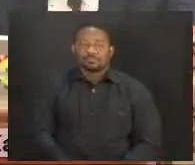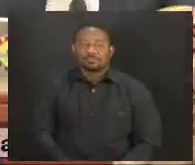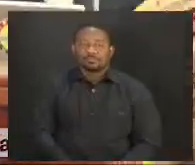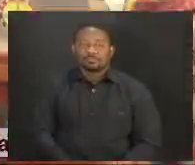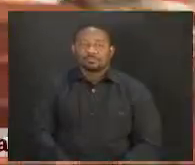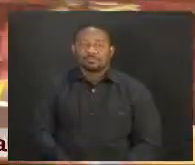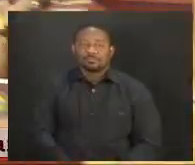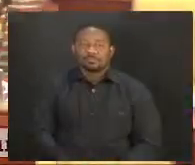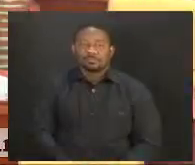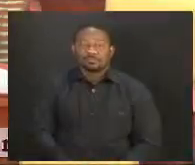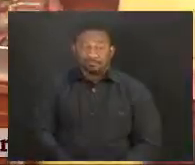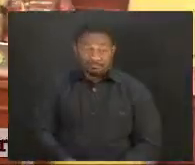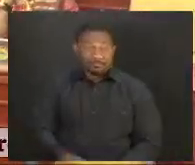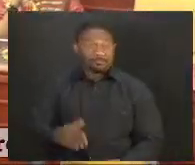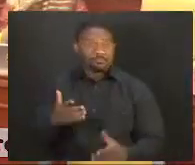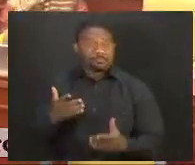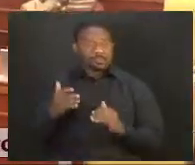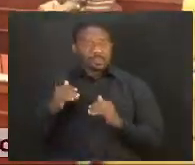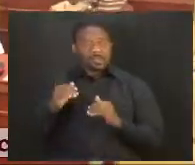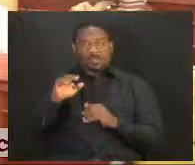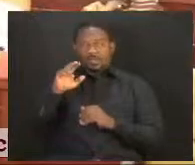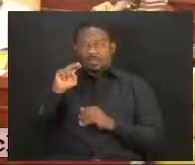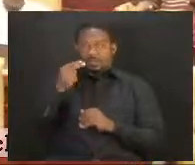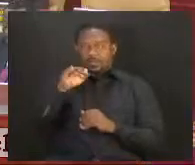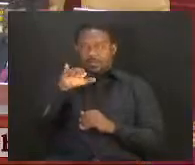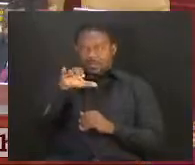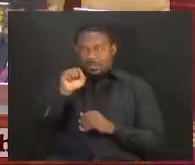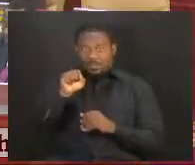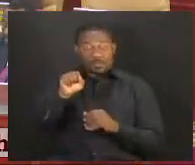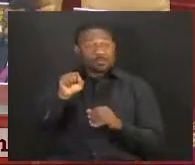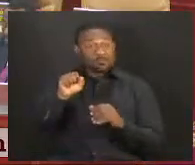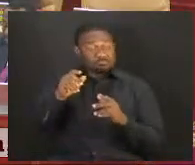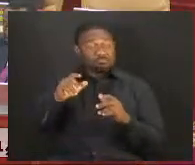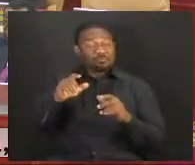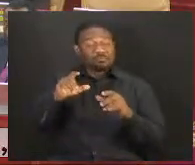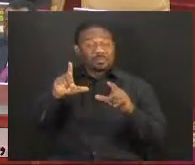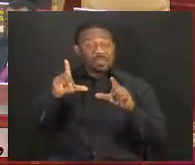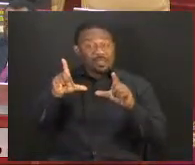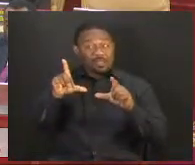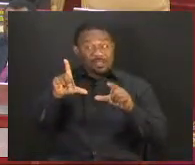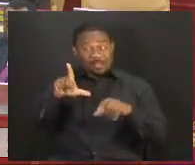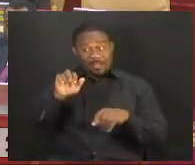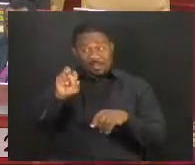we have uncapped the National Health Insurance Levy.